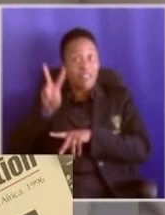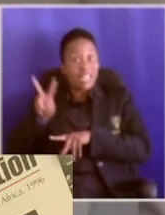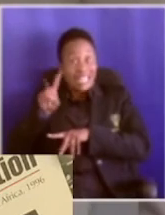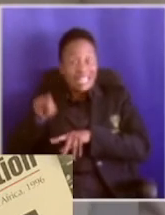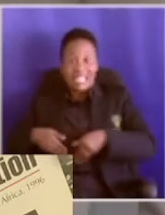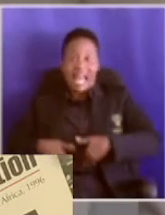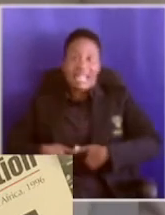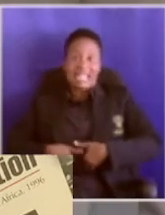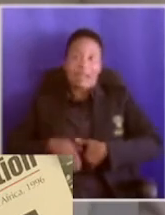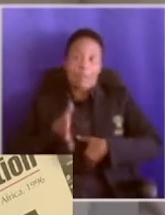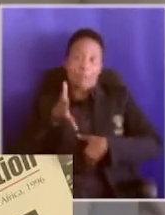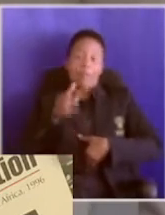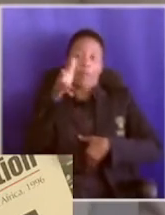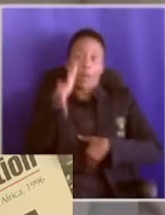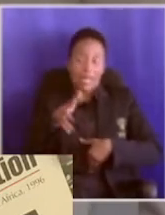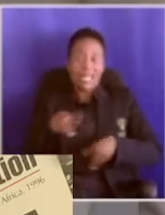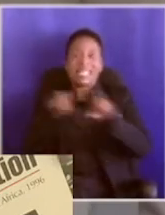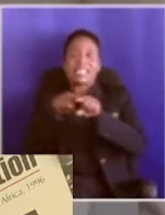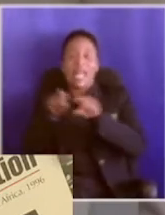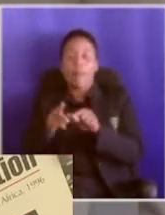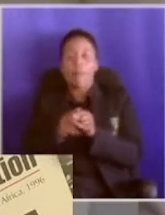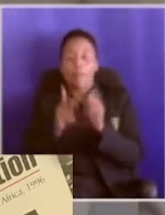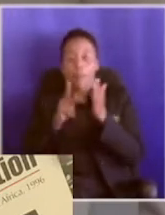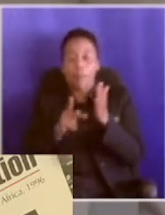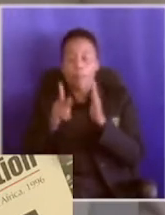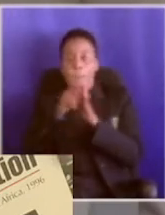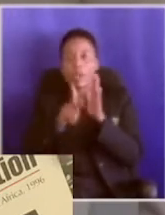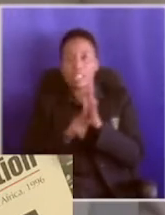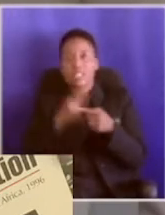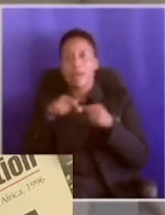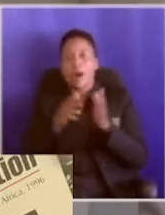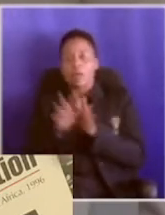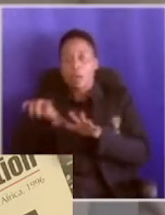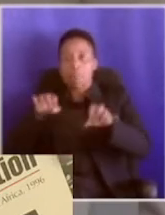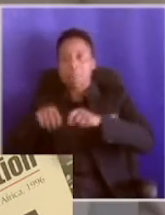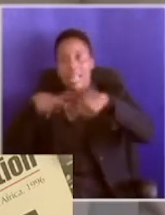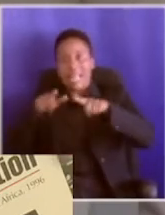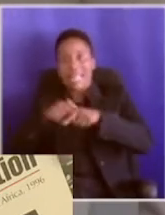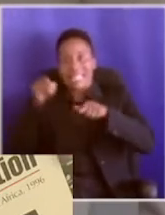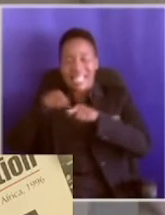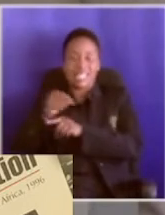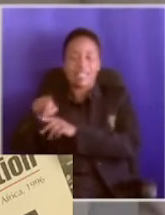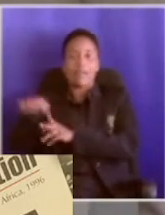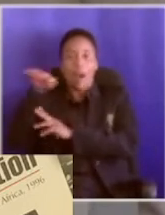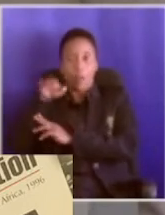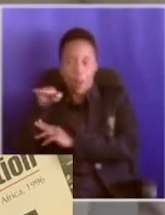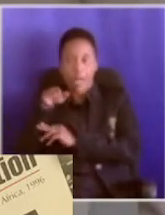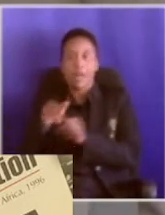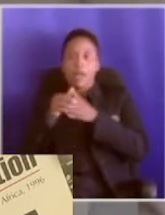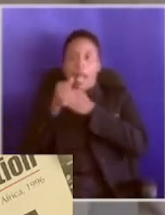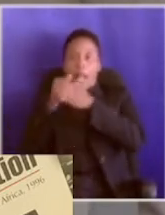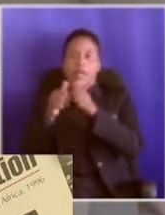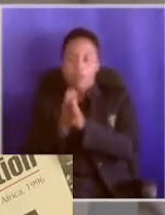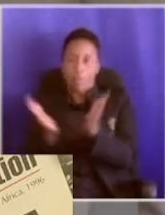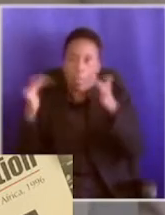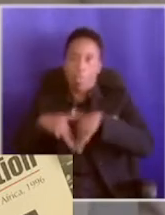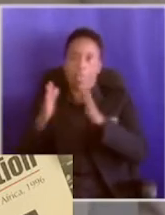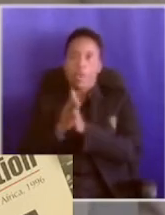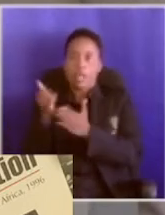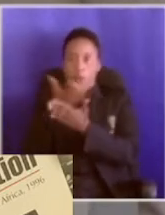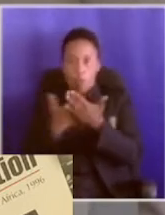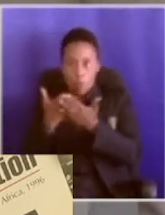hungry. Similar policies regarding expropriation of land in Zimbabwe led to the collapse of the economy and